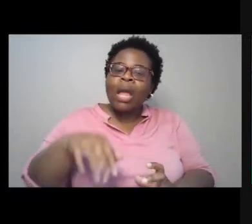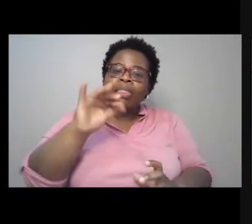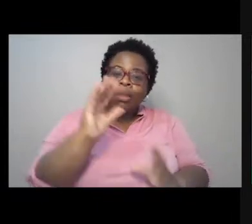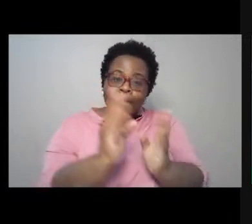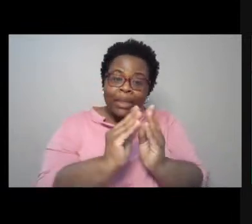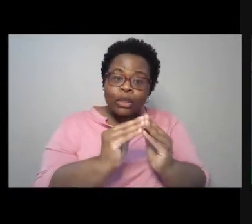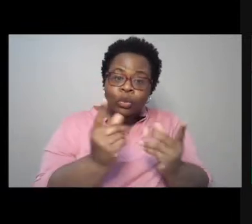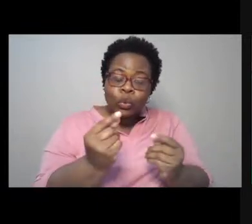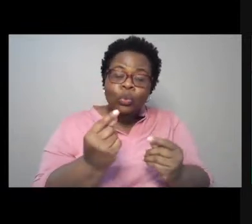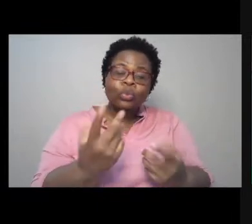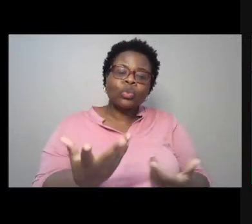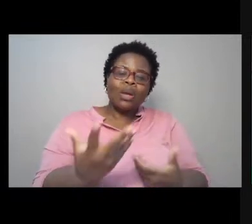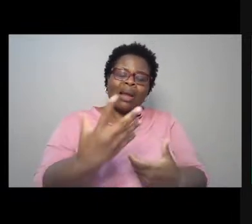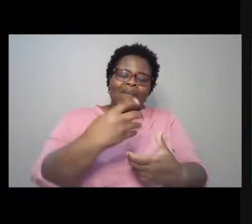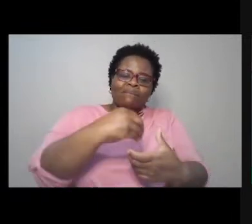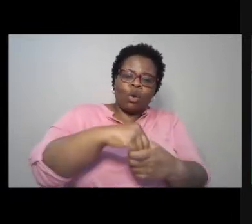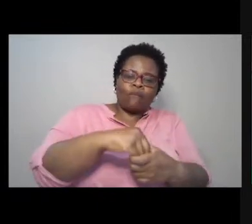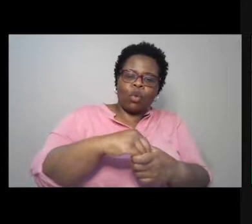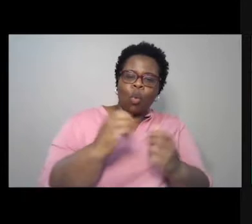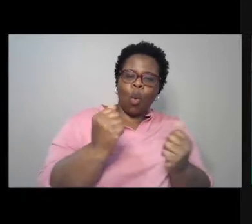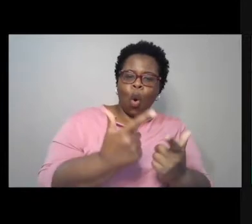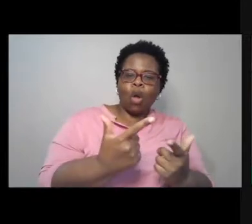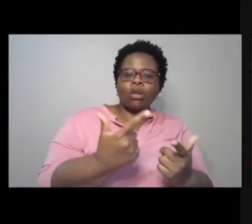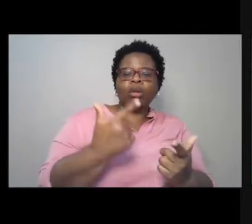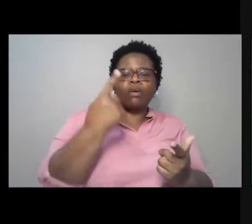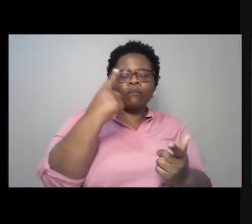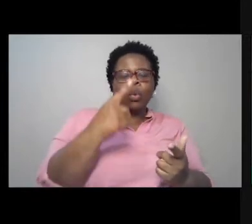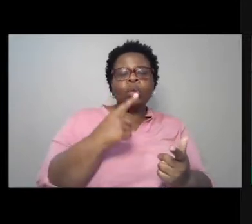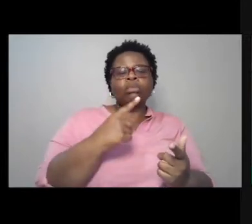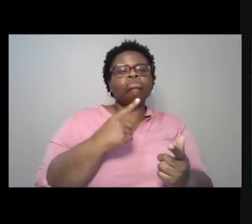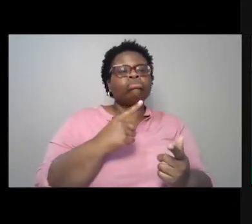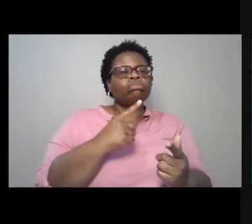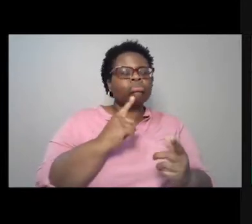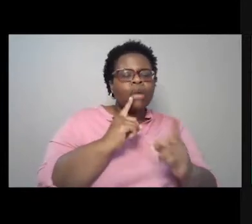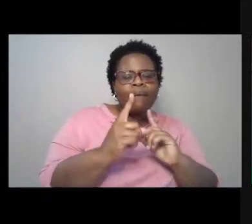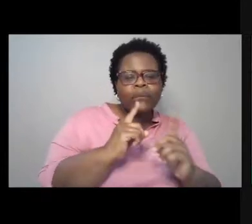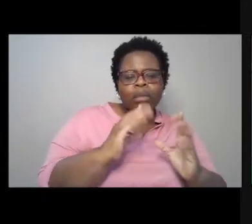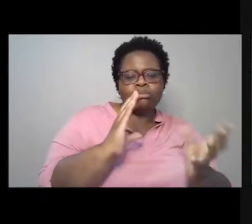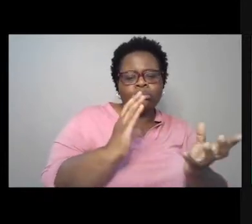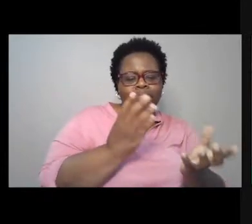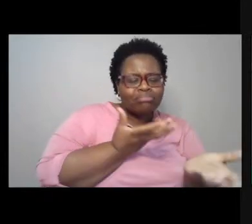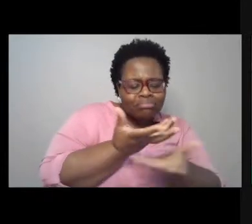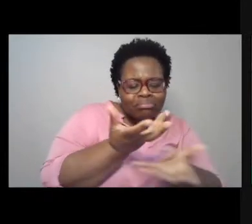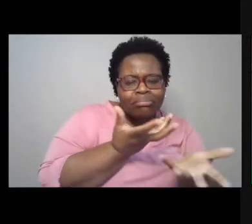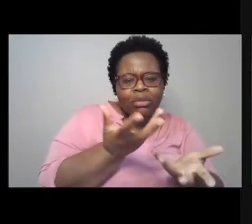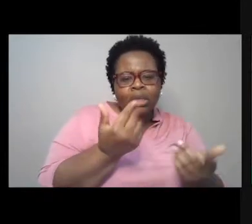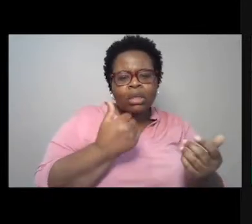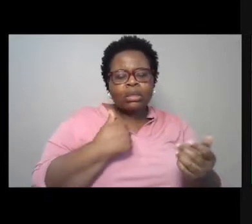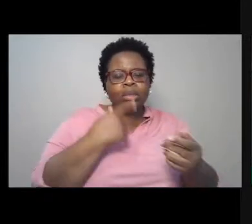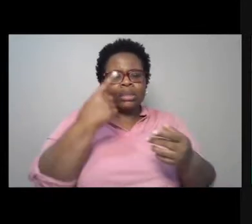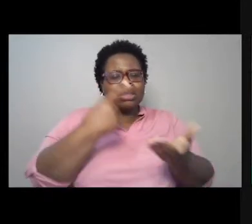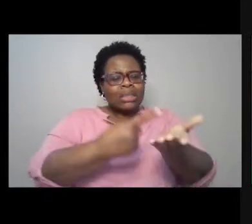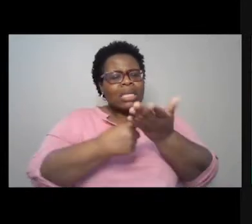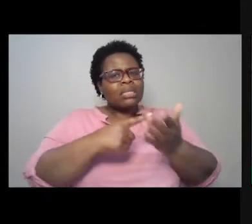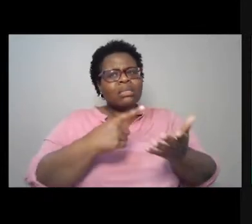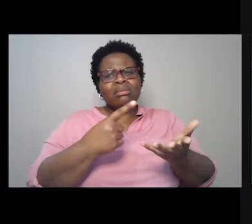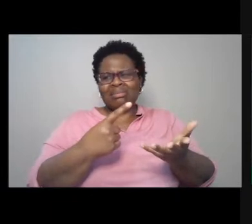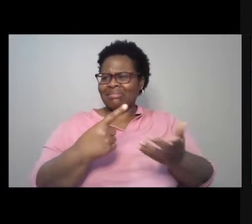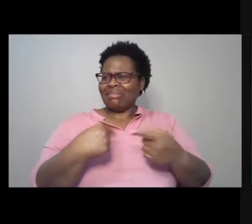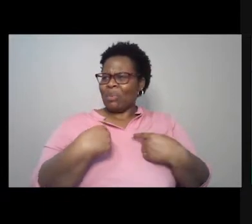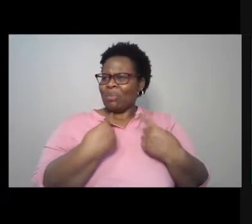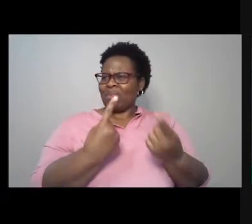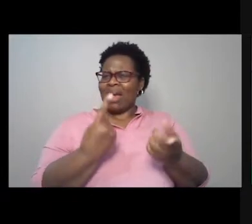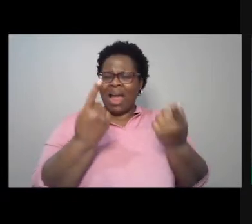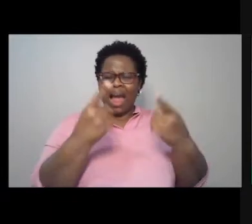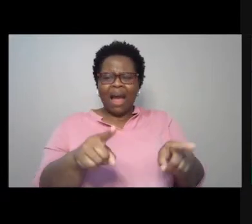is really engaging all of us to this dialogue and conversation. What has happened and